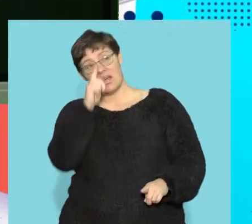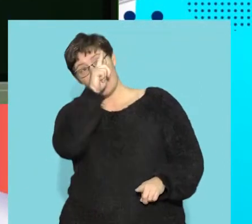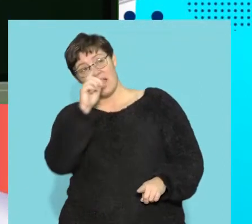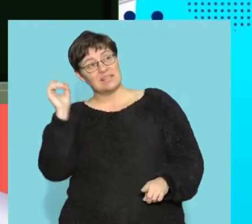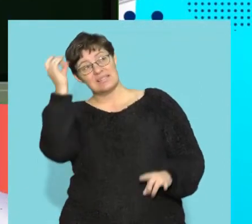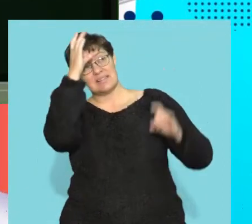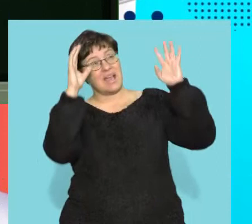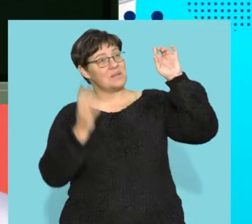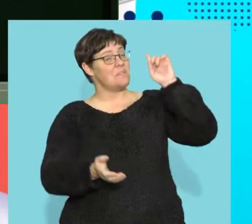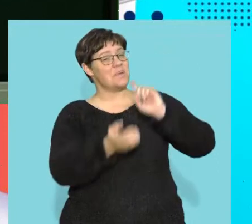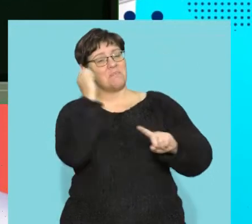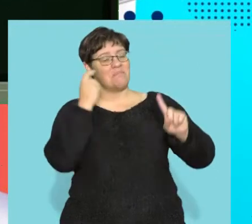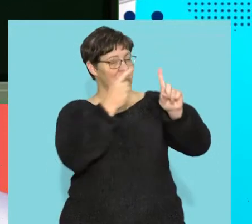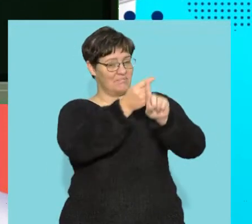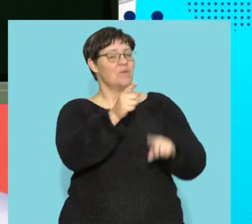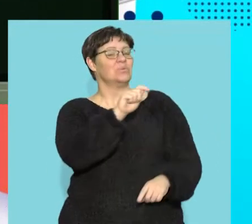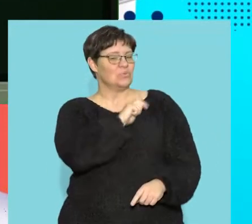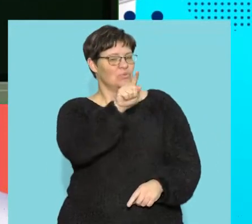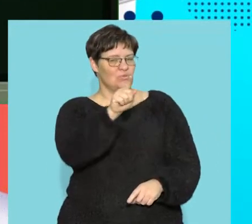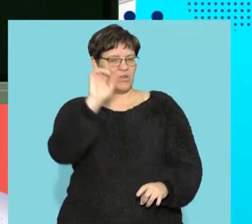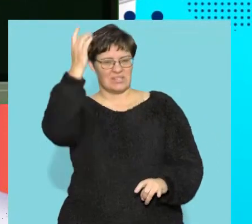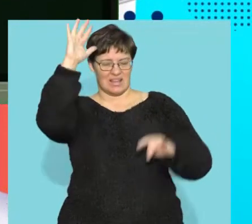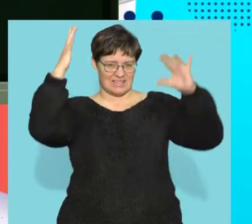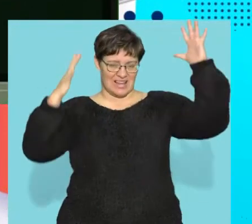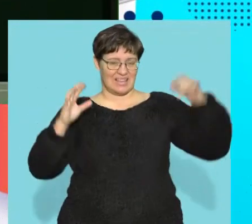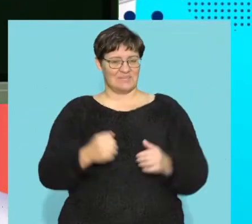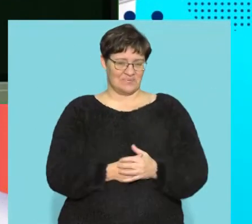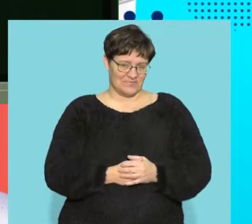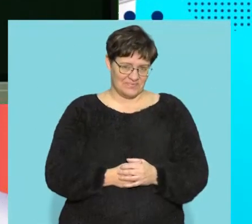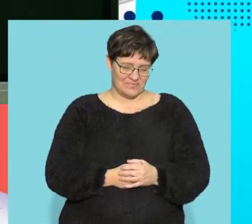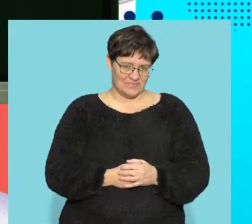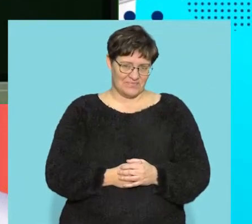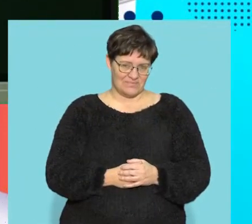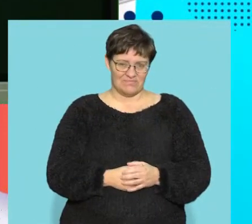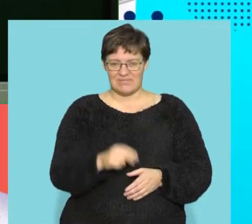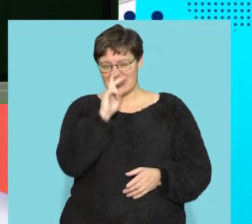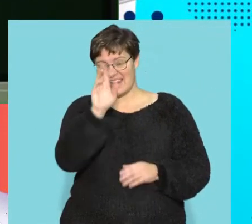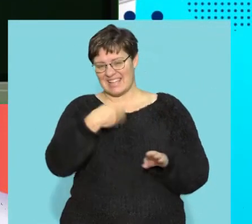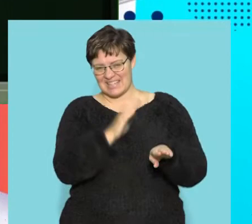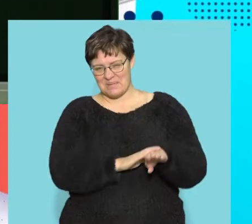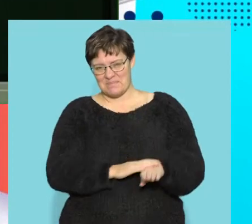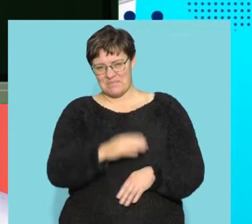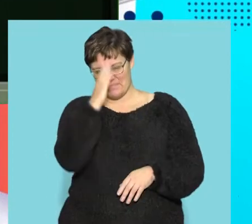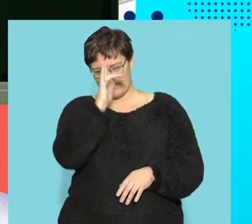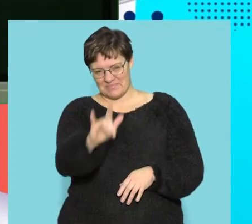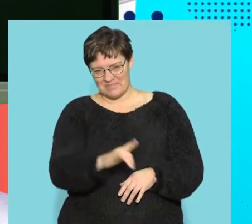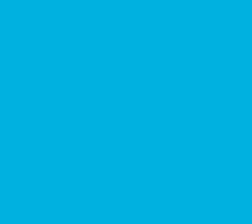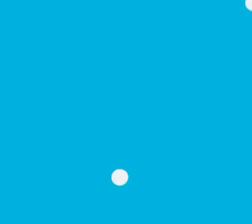stars, because you definitely are an accounting shining star. Until next time, be good.